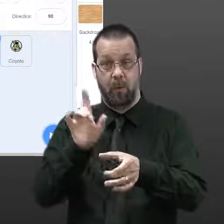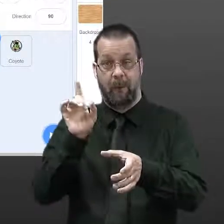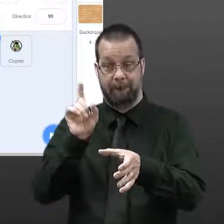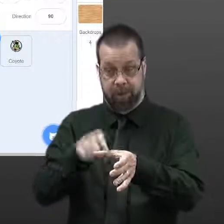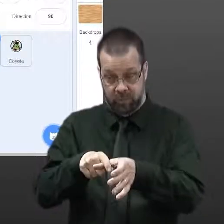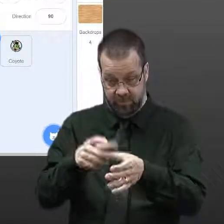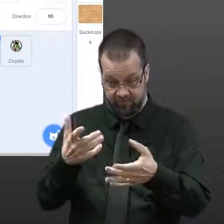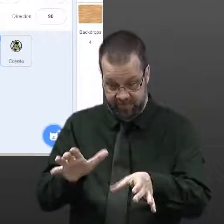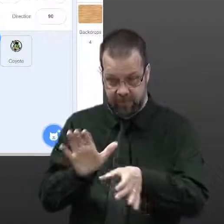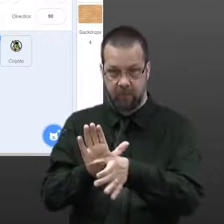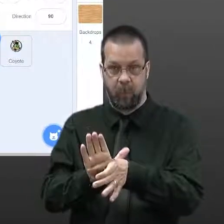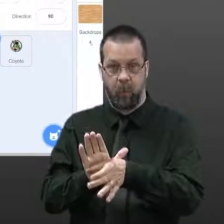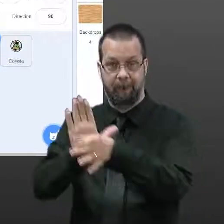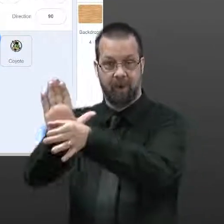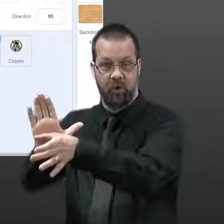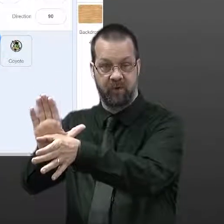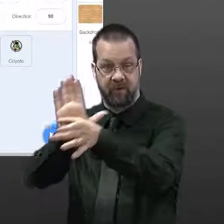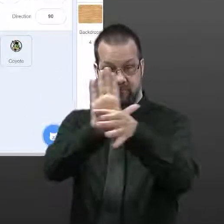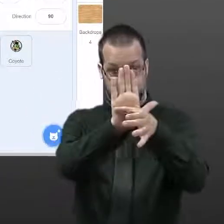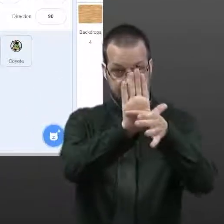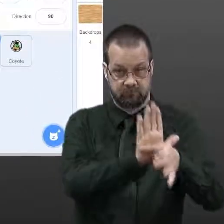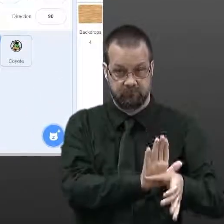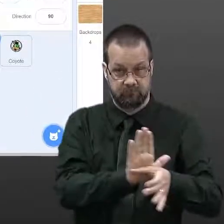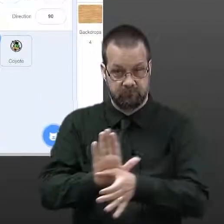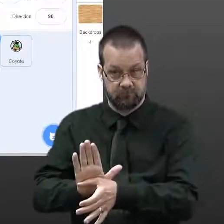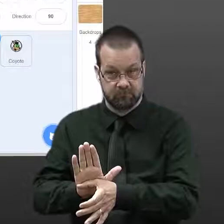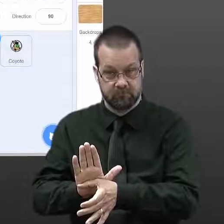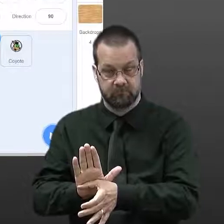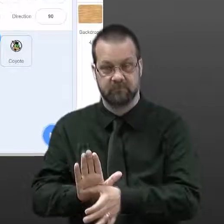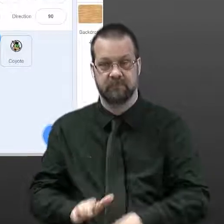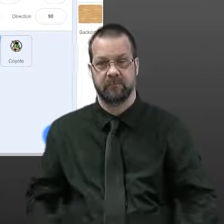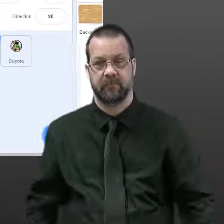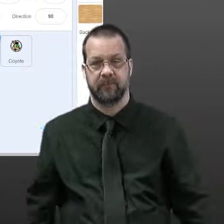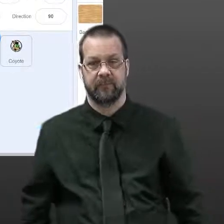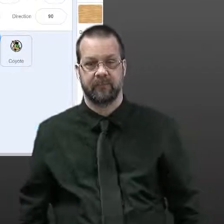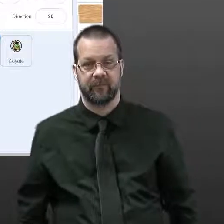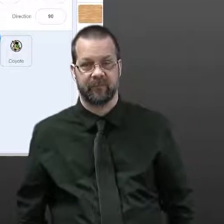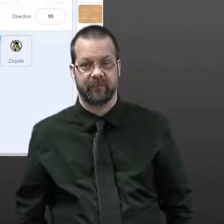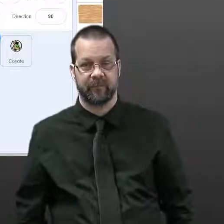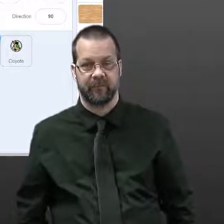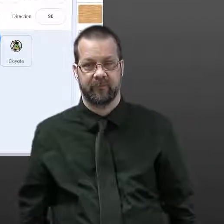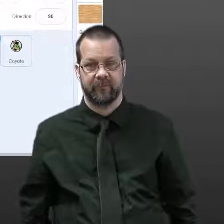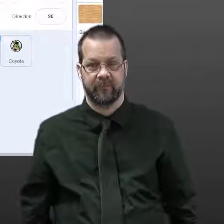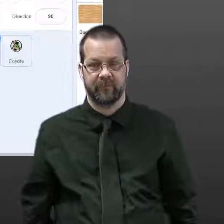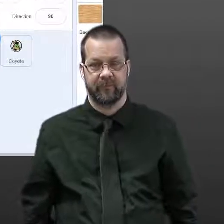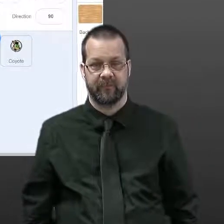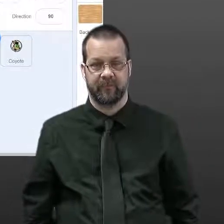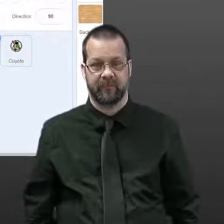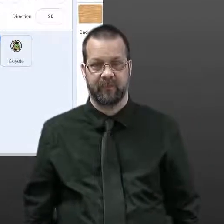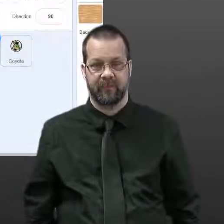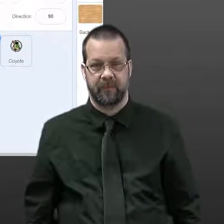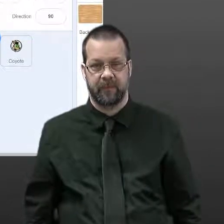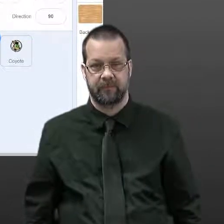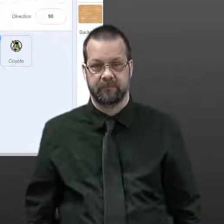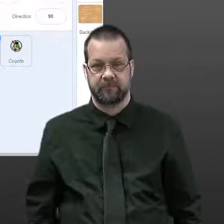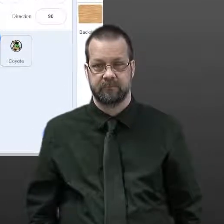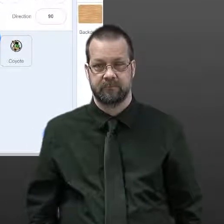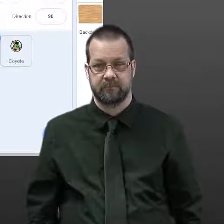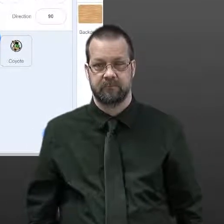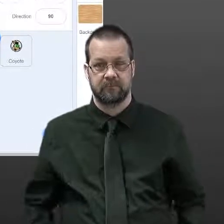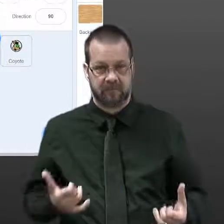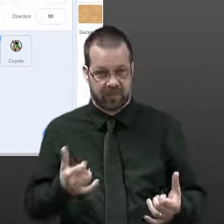time you get one in. We were on the hoop. Now we're going to click on the backboard thumbnail in the sprites pane and